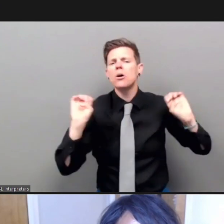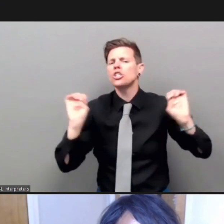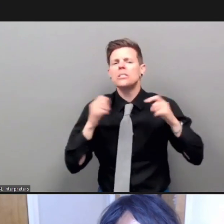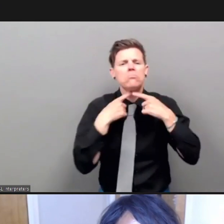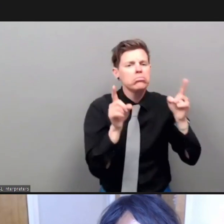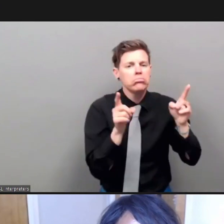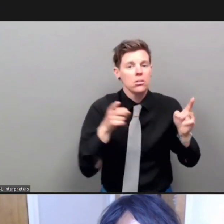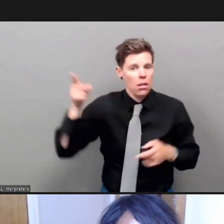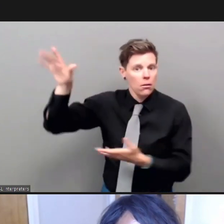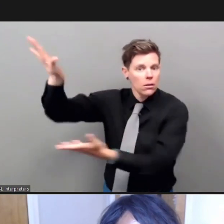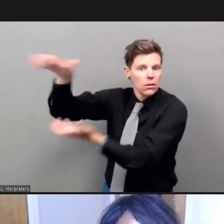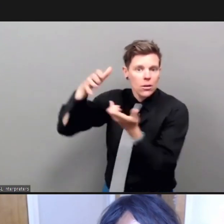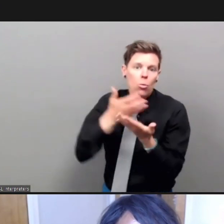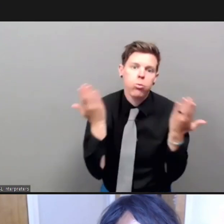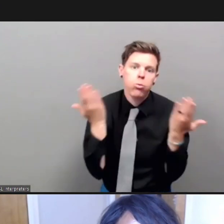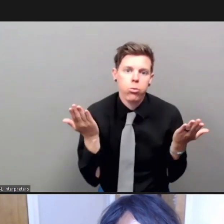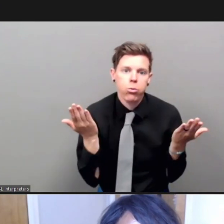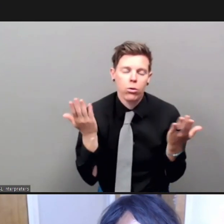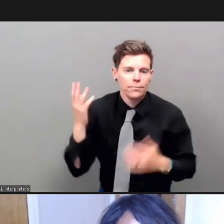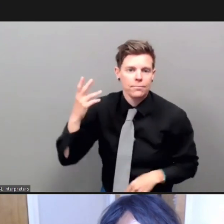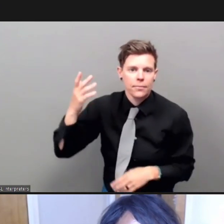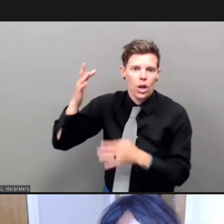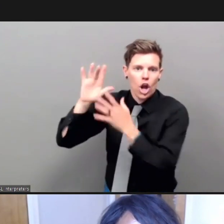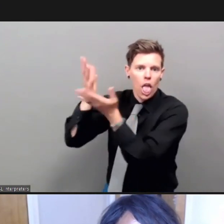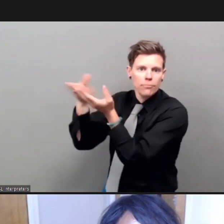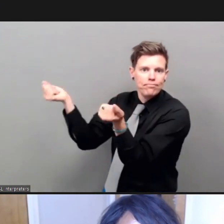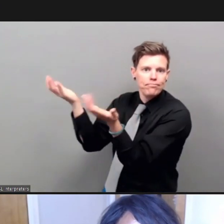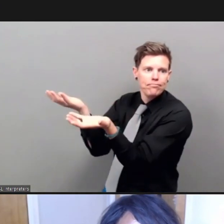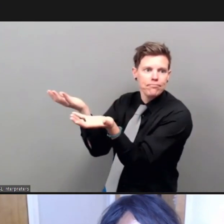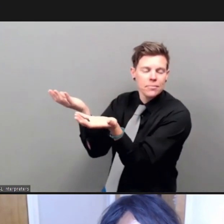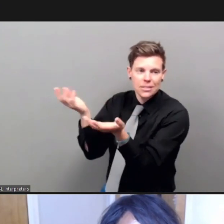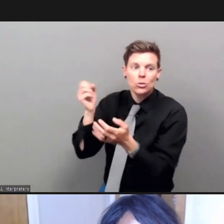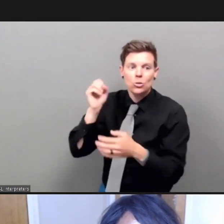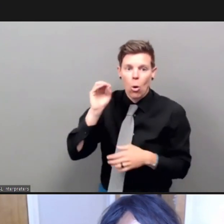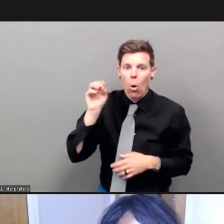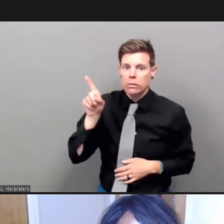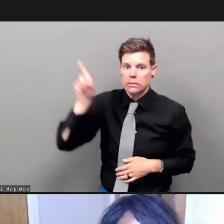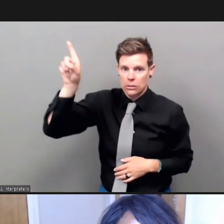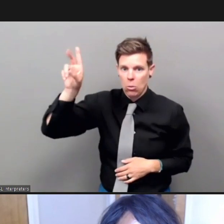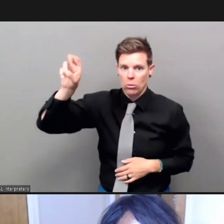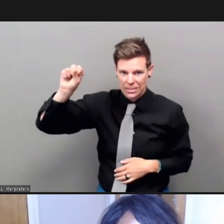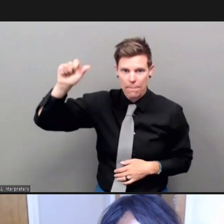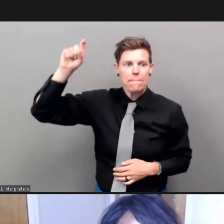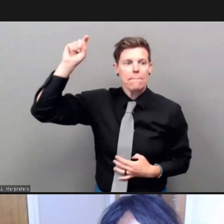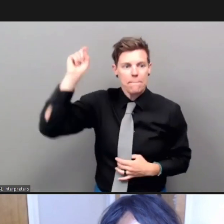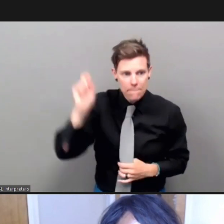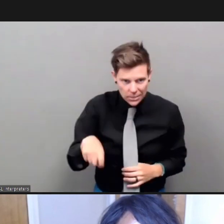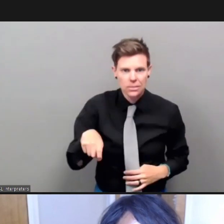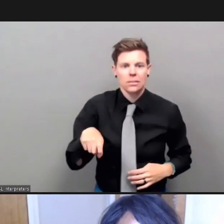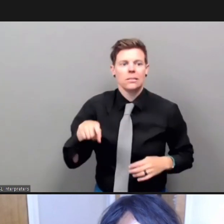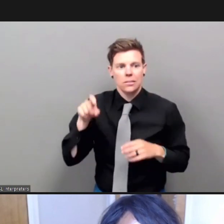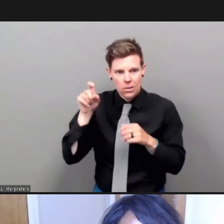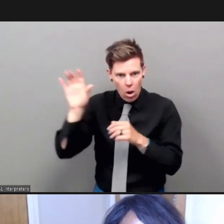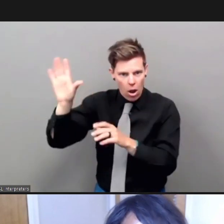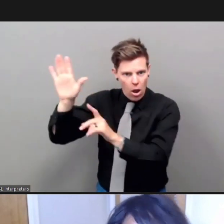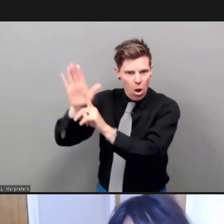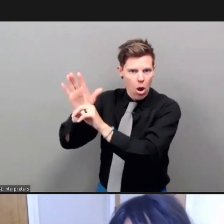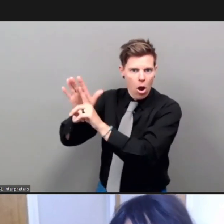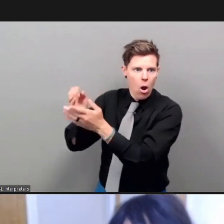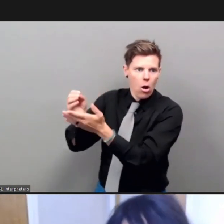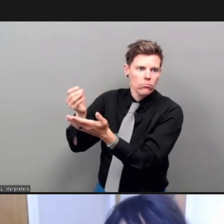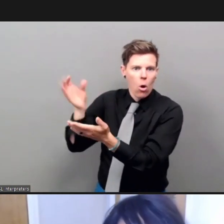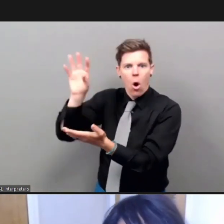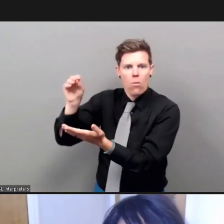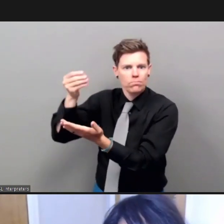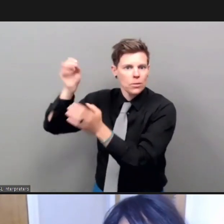So as the Secretary of Human Services Department, you're going to hear more from me going forward about the other